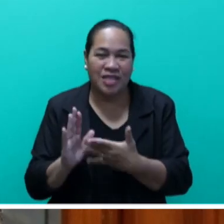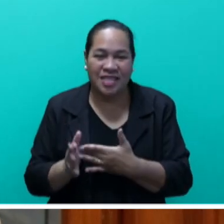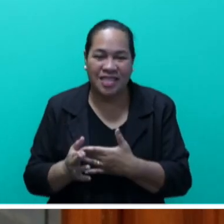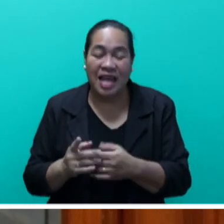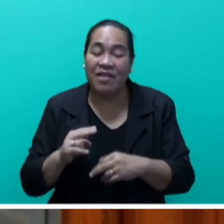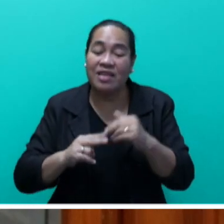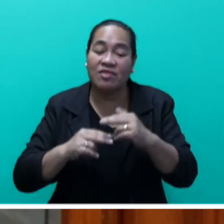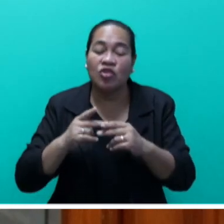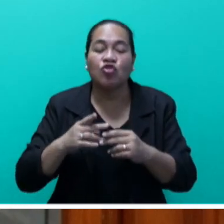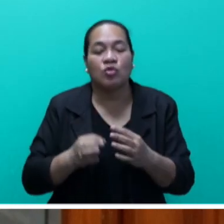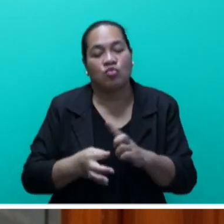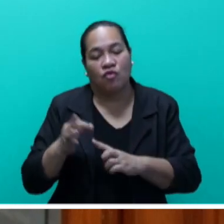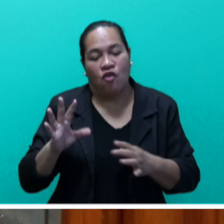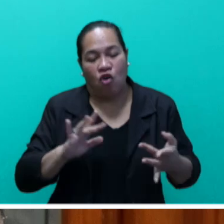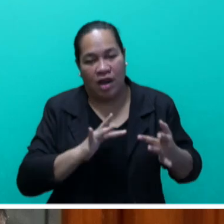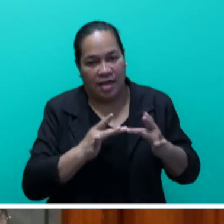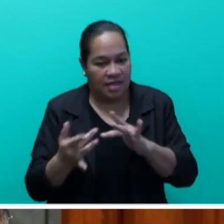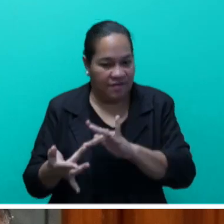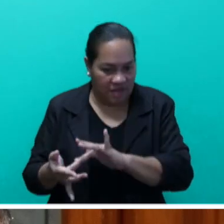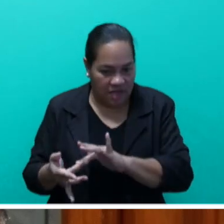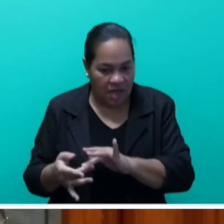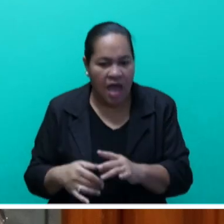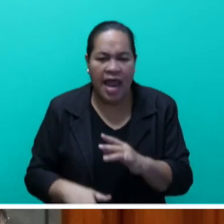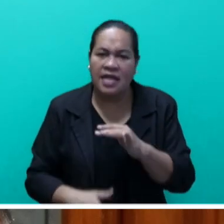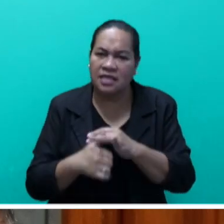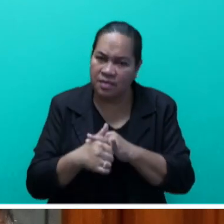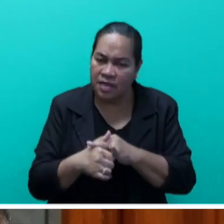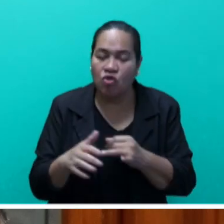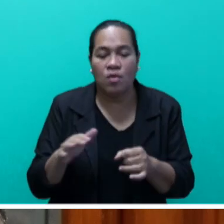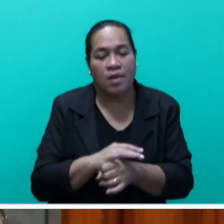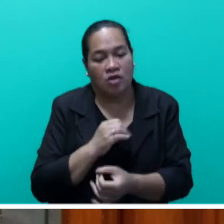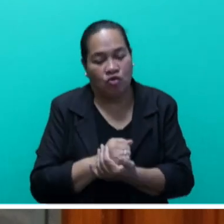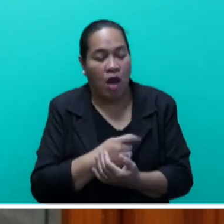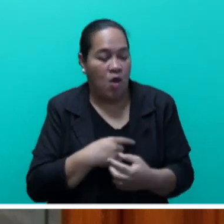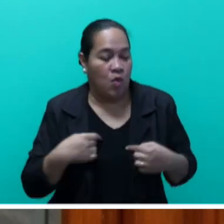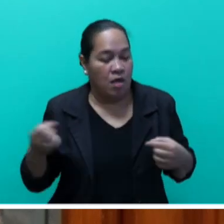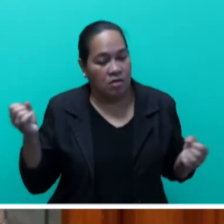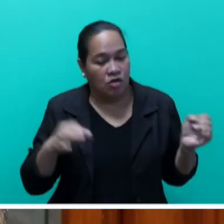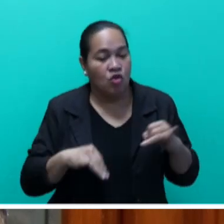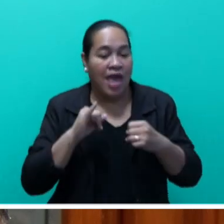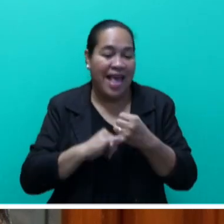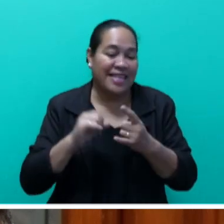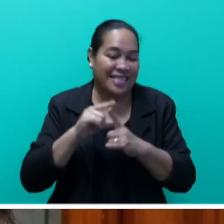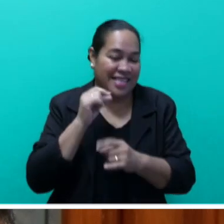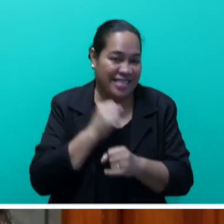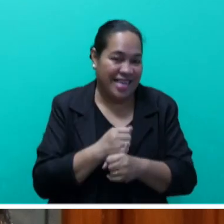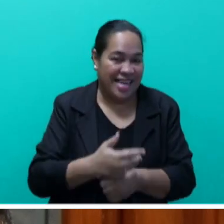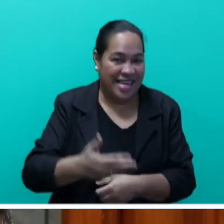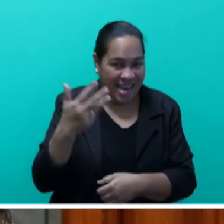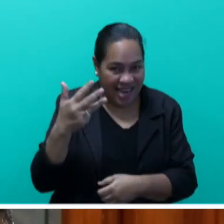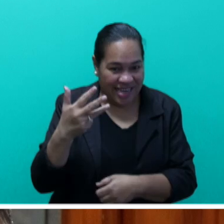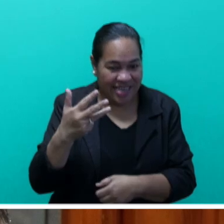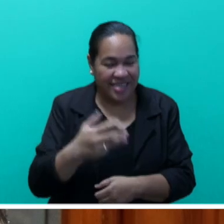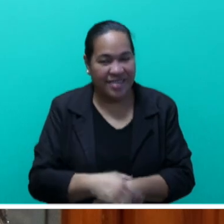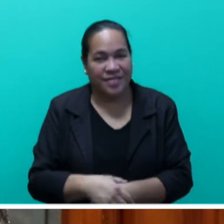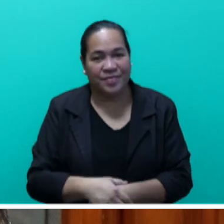improve connectivity and accessibility and ensure our contribution to SDG 9 on industry innovation infrastructure.